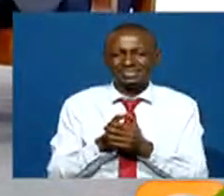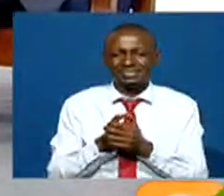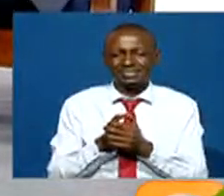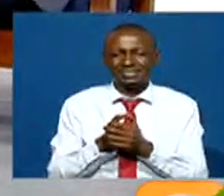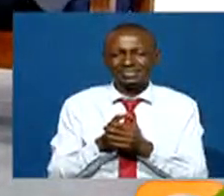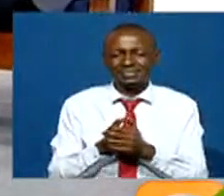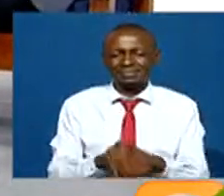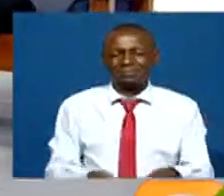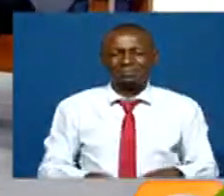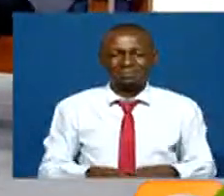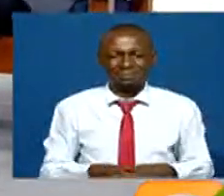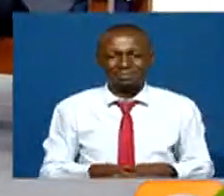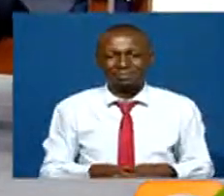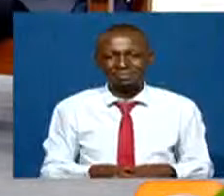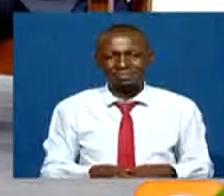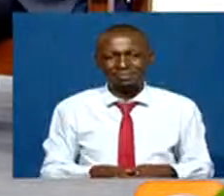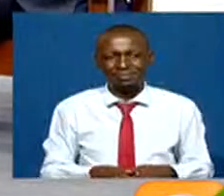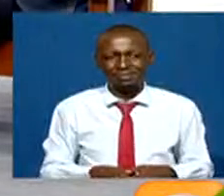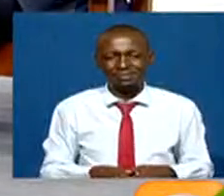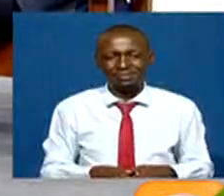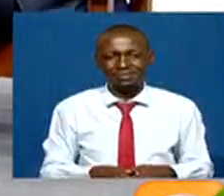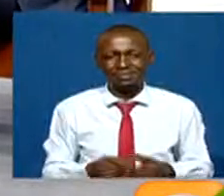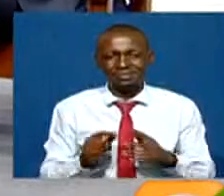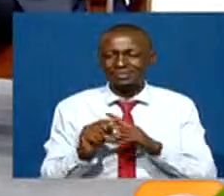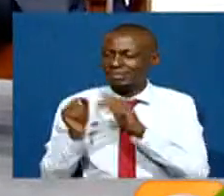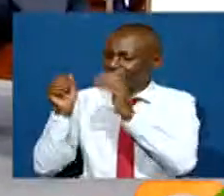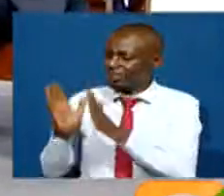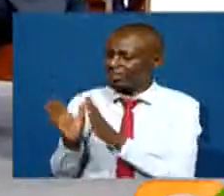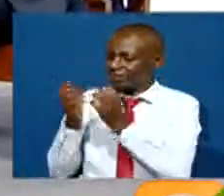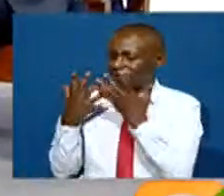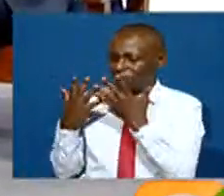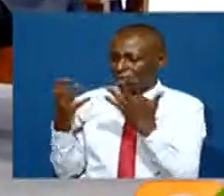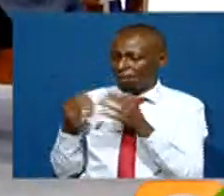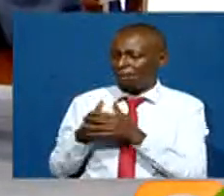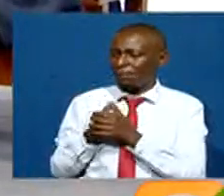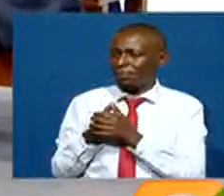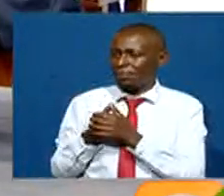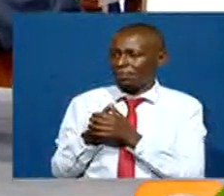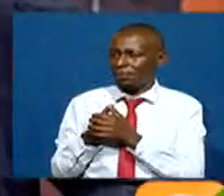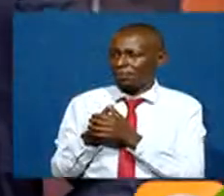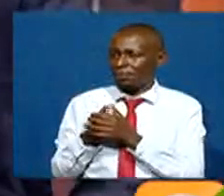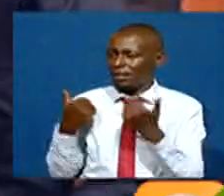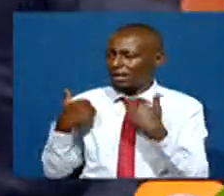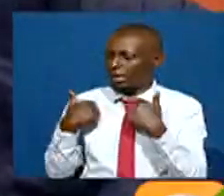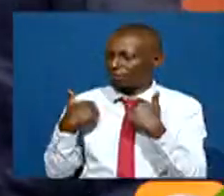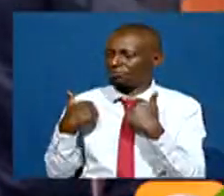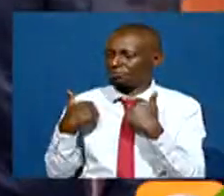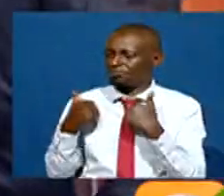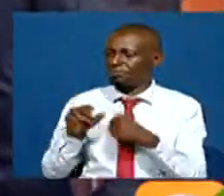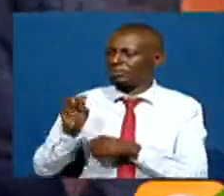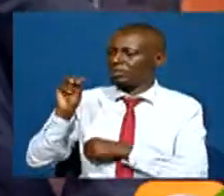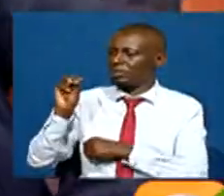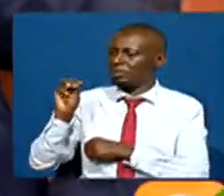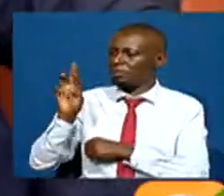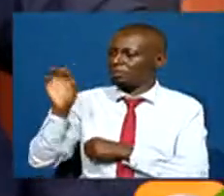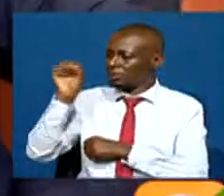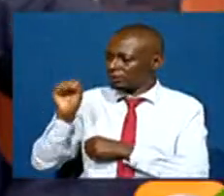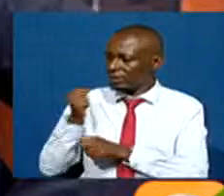We can give you a few tokens. Yes, yes. Engineer, tell me, there's something known as idle meters. Right? Yes.